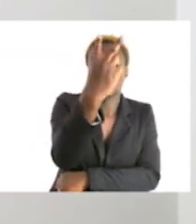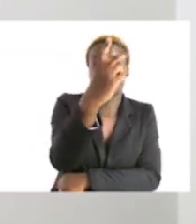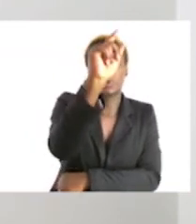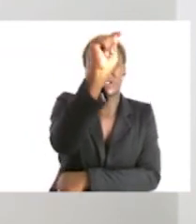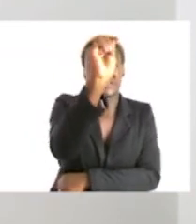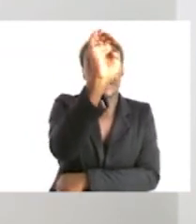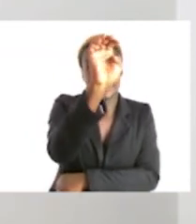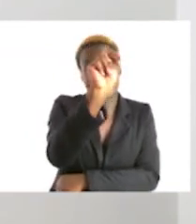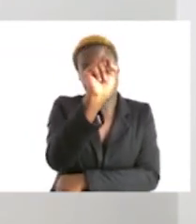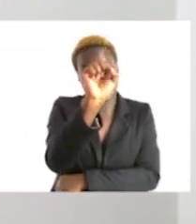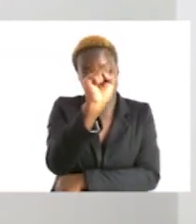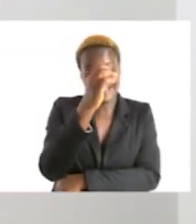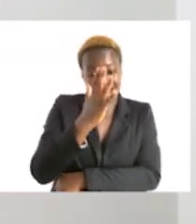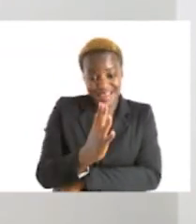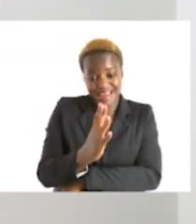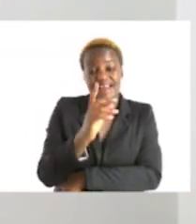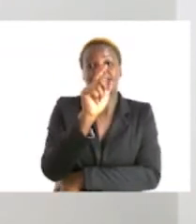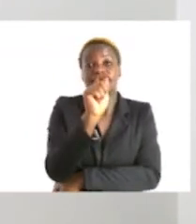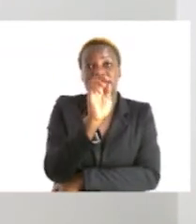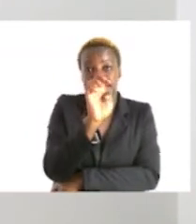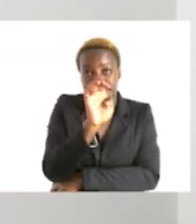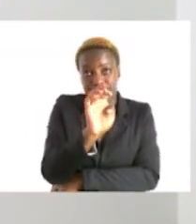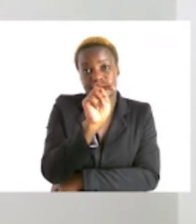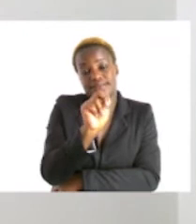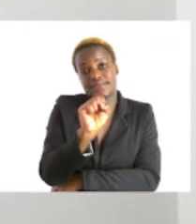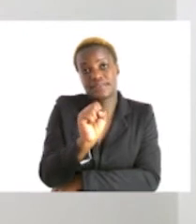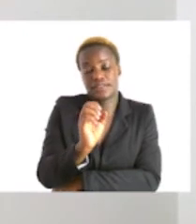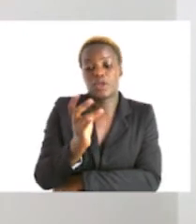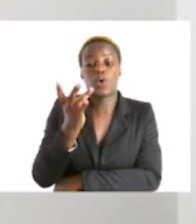5 tens will give you a 7.